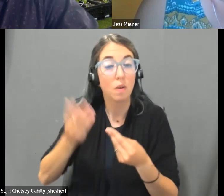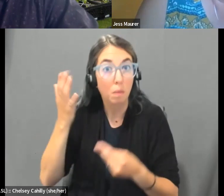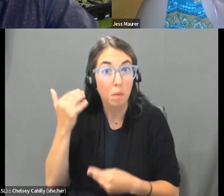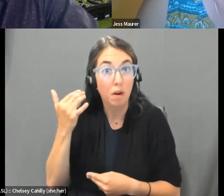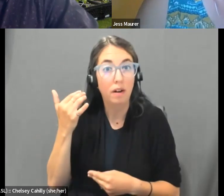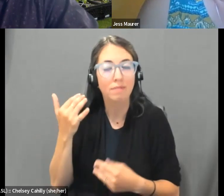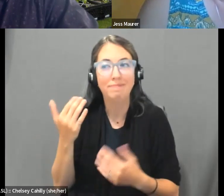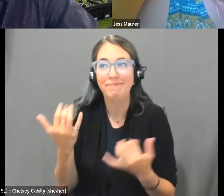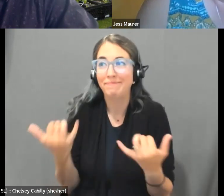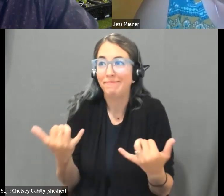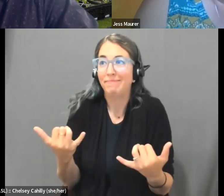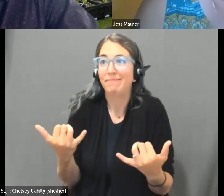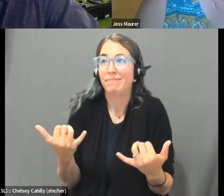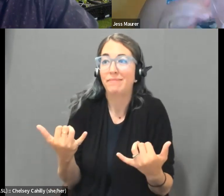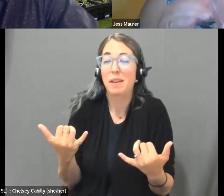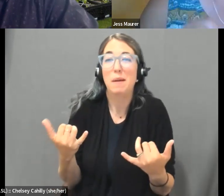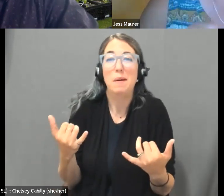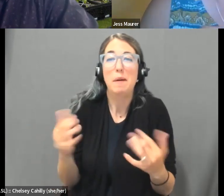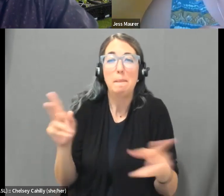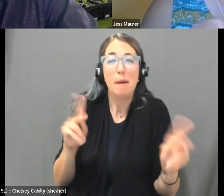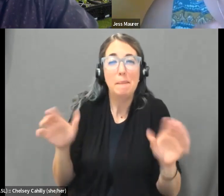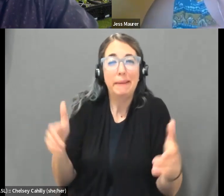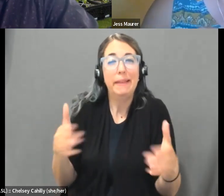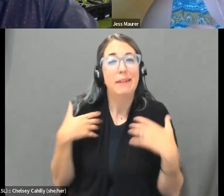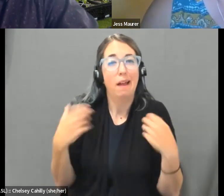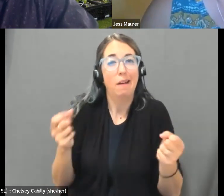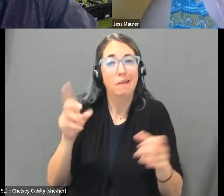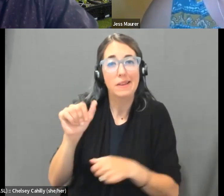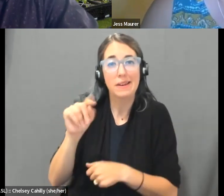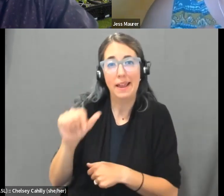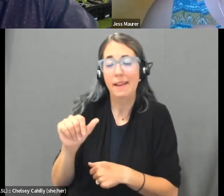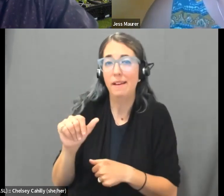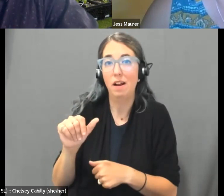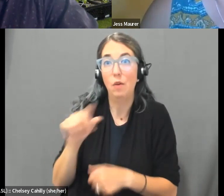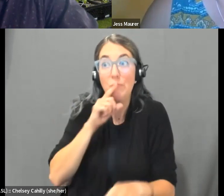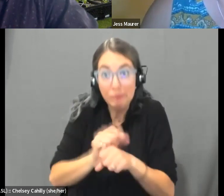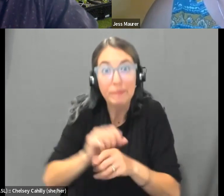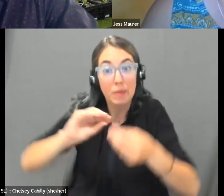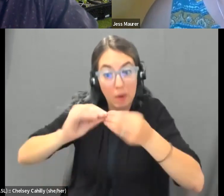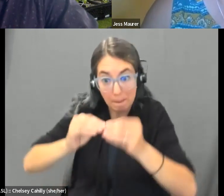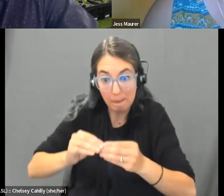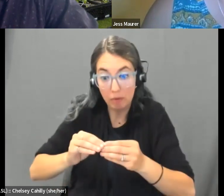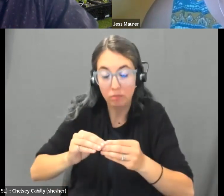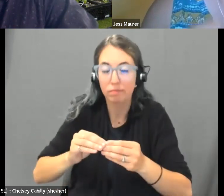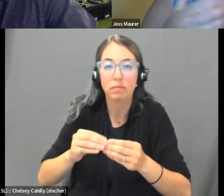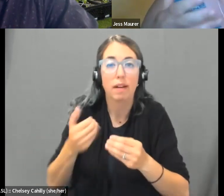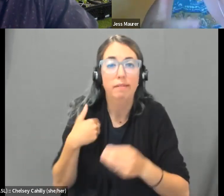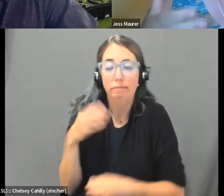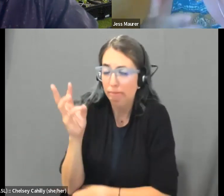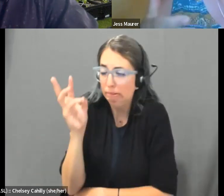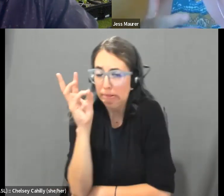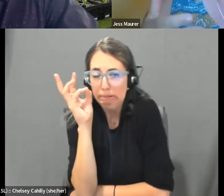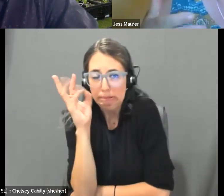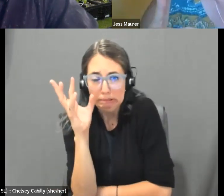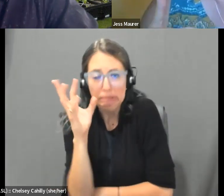little data, population health data, real data available to us at the community level in Maine, because we have, when I say we're